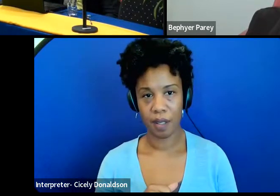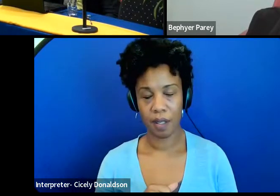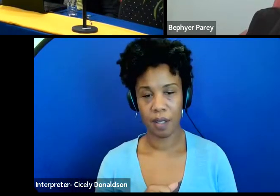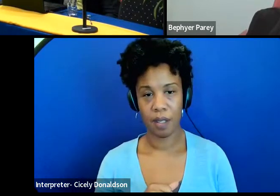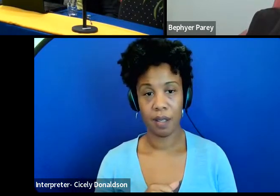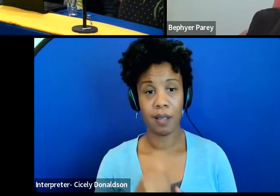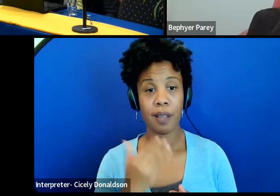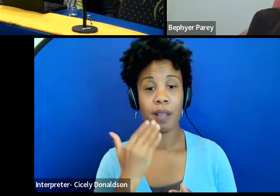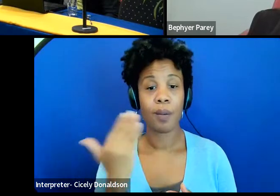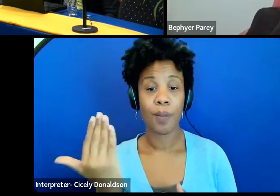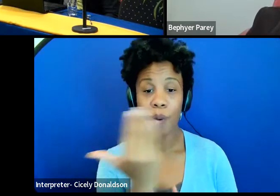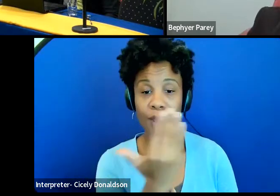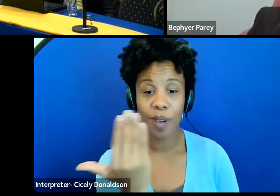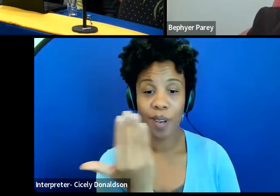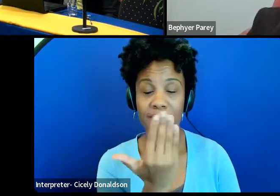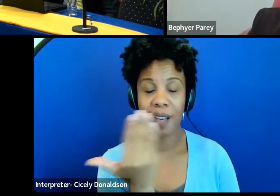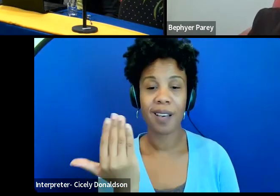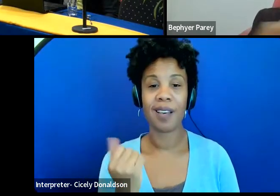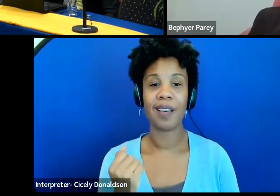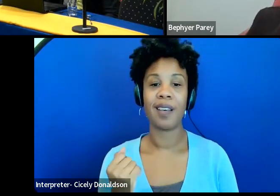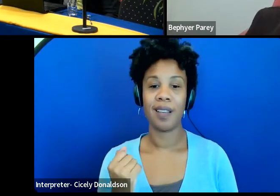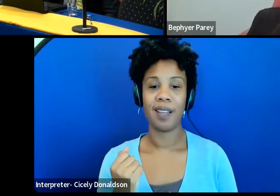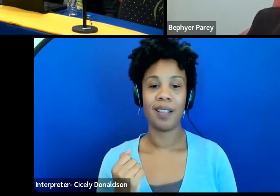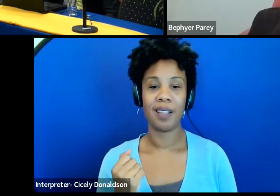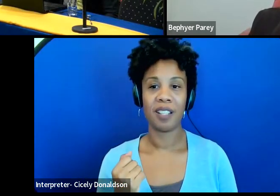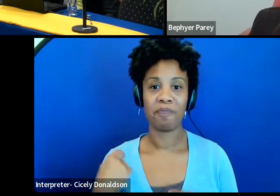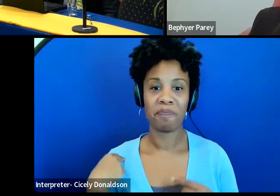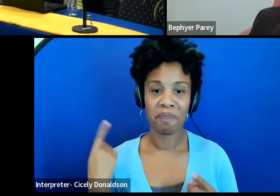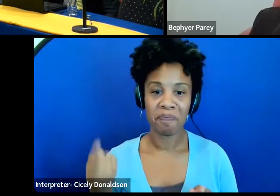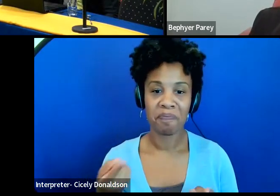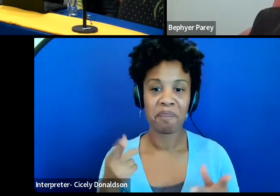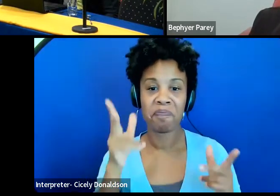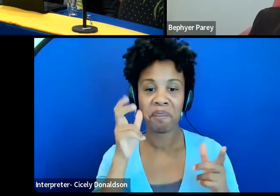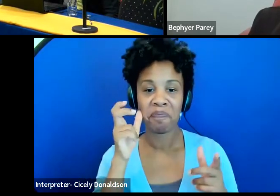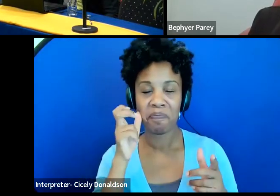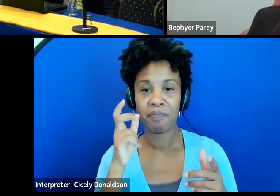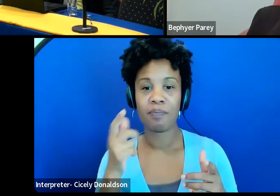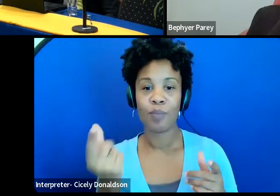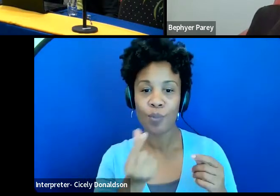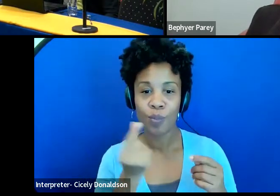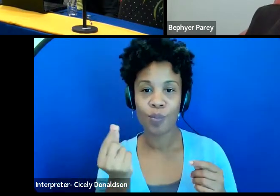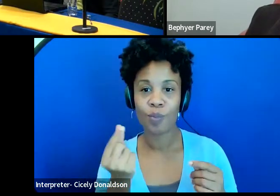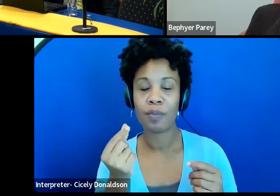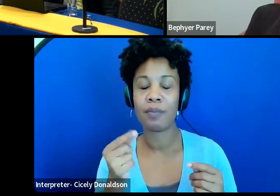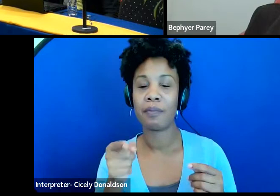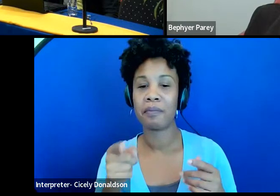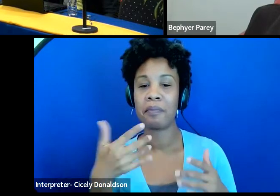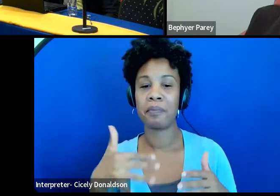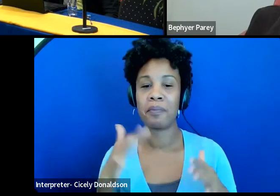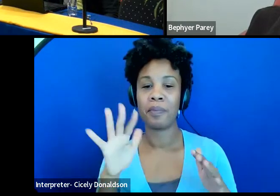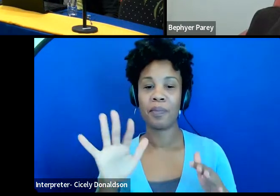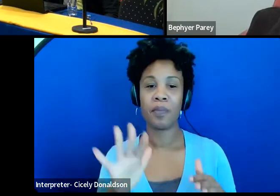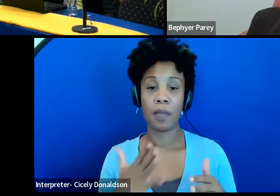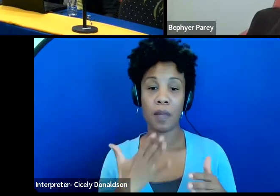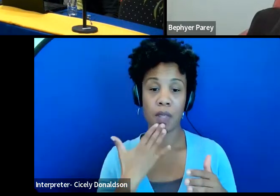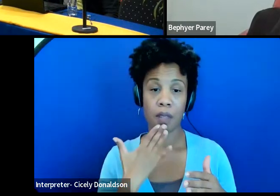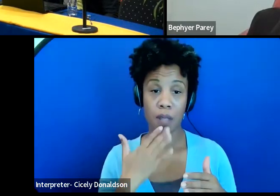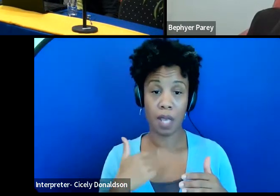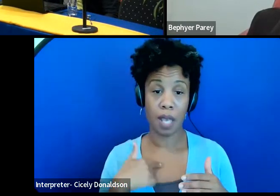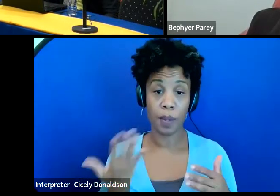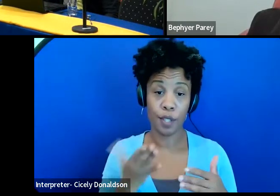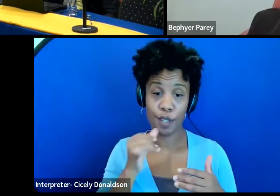Good morning, everyone. I appreciate what you have been doing, and I've been with you since